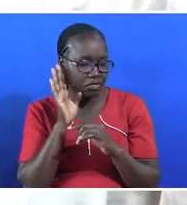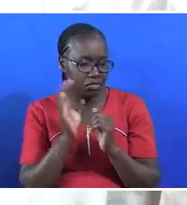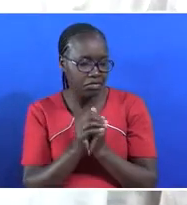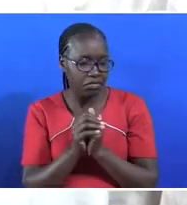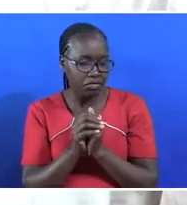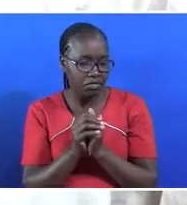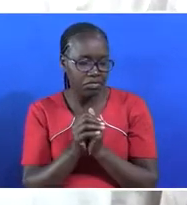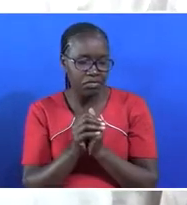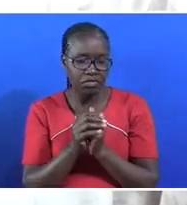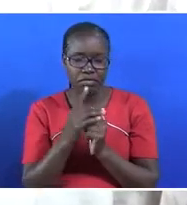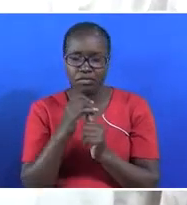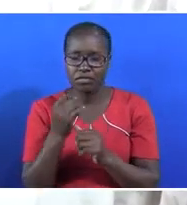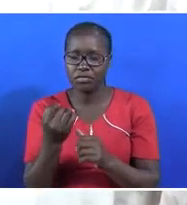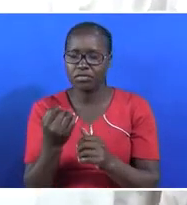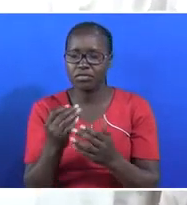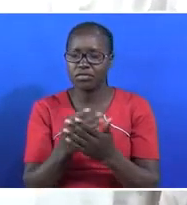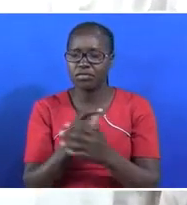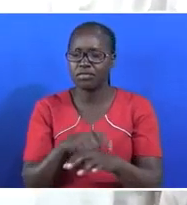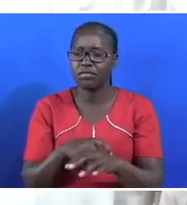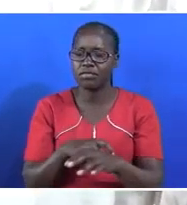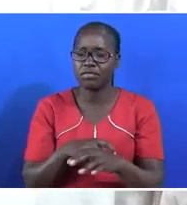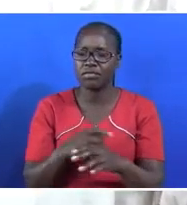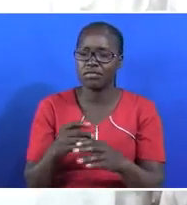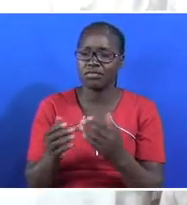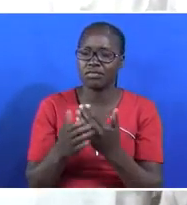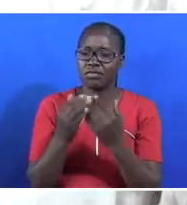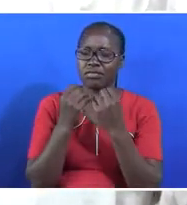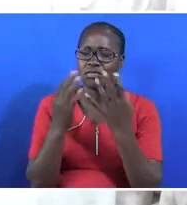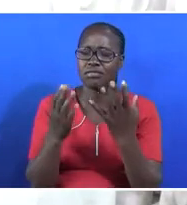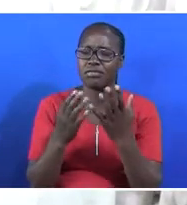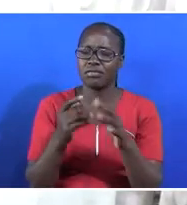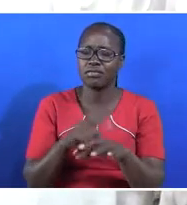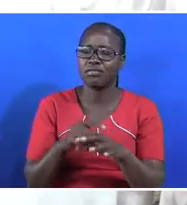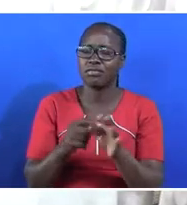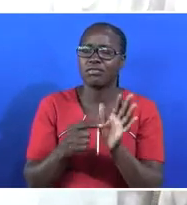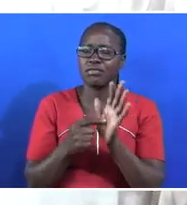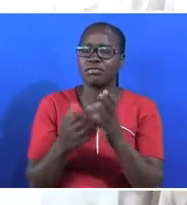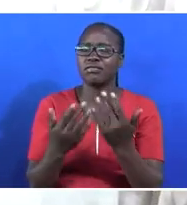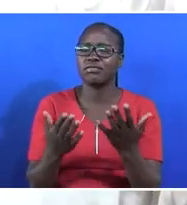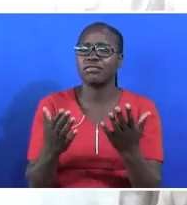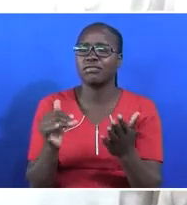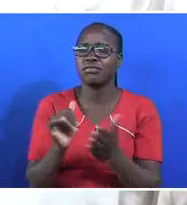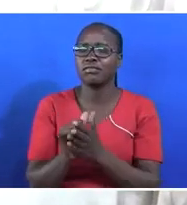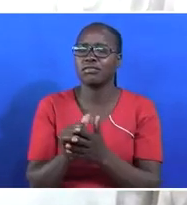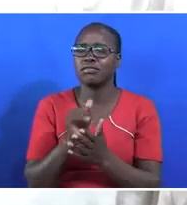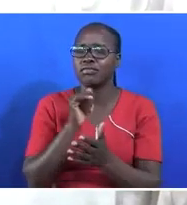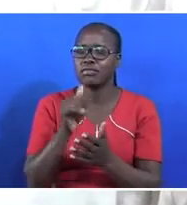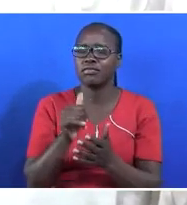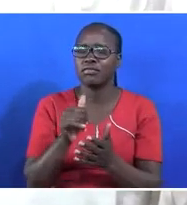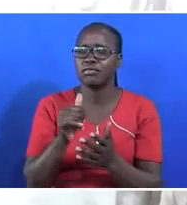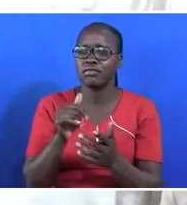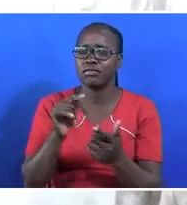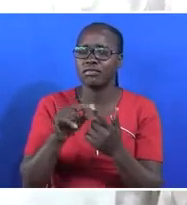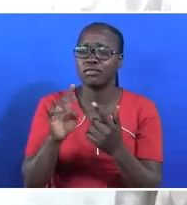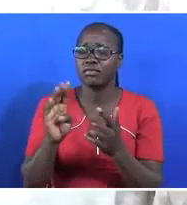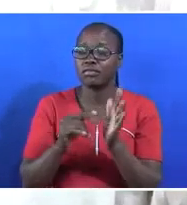But sometimes, oh Lord, in our careless moments, we have exposed things that we ought not to the enemy.